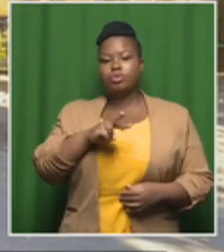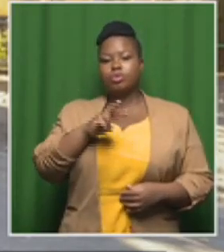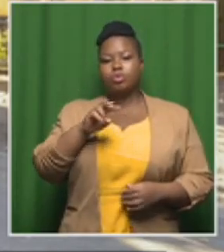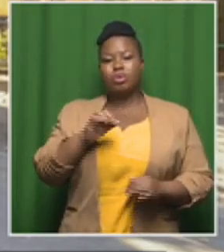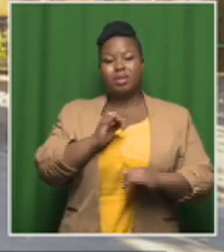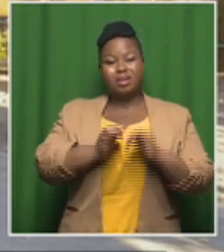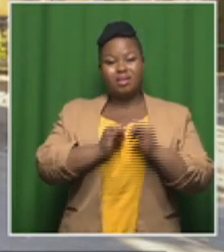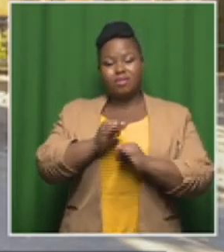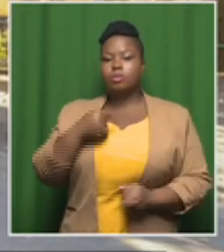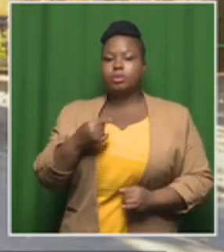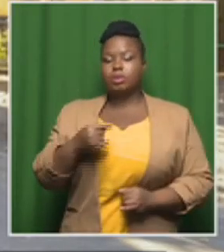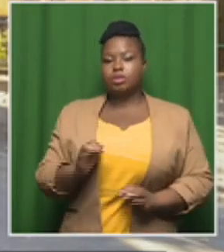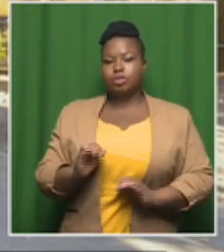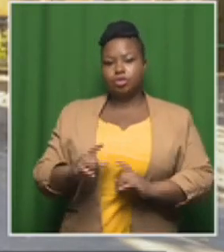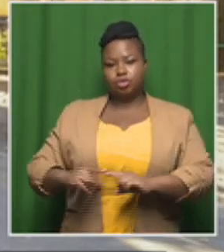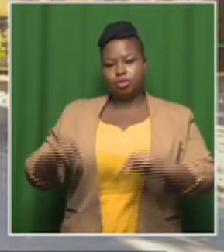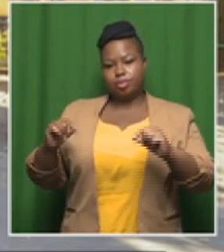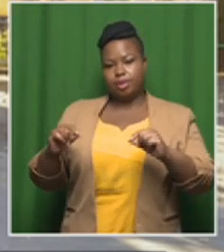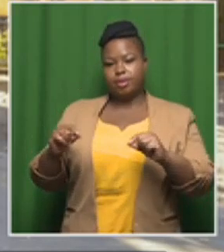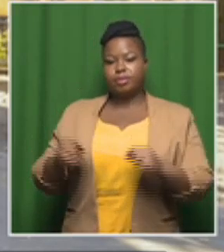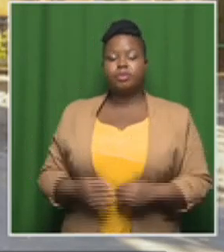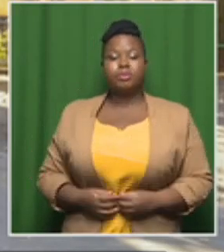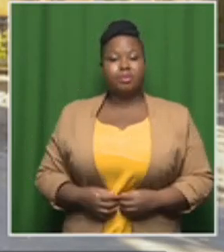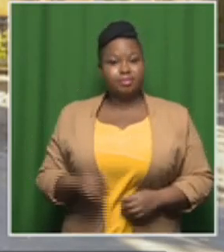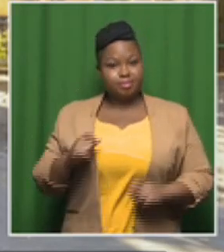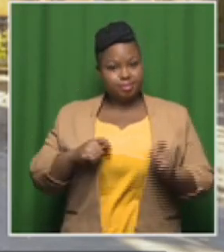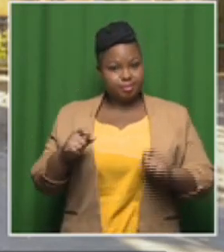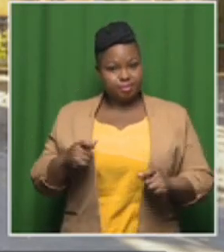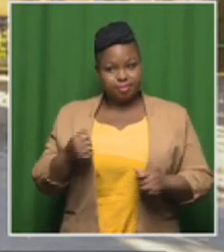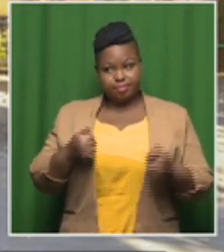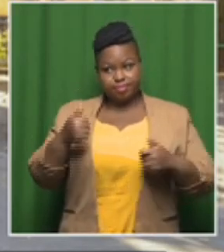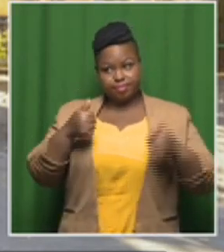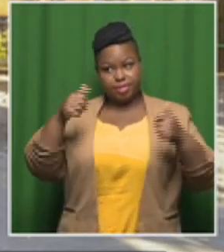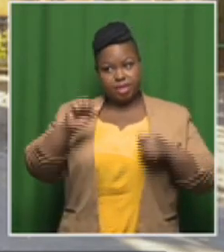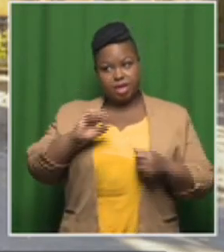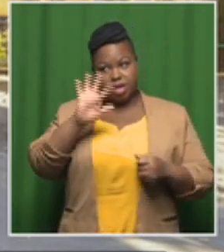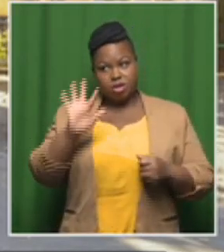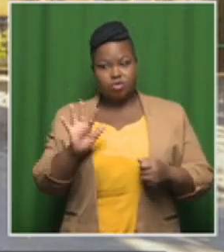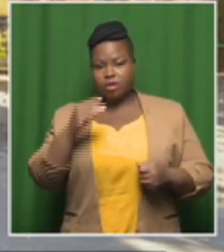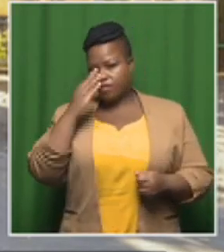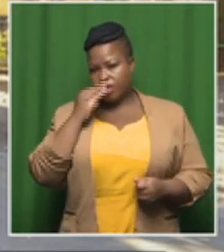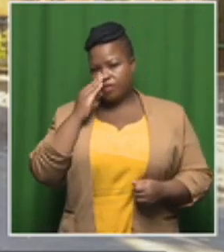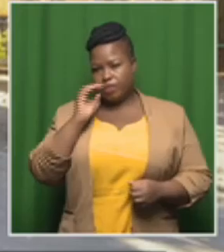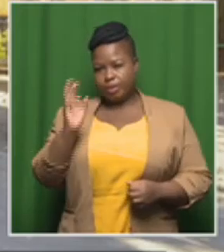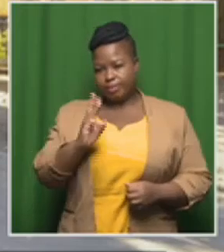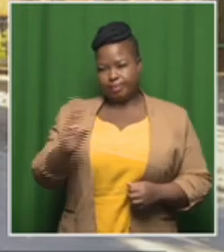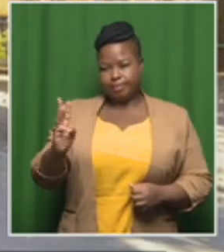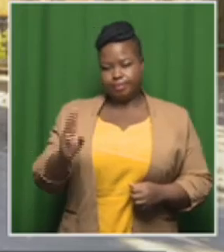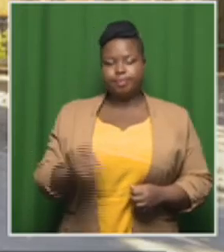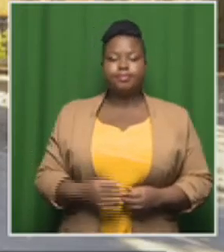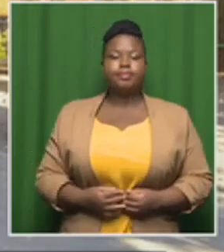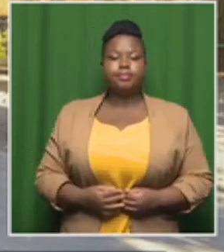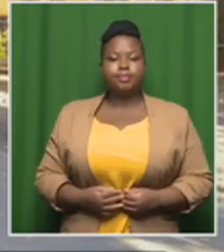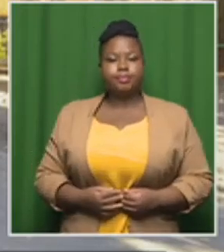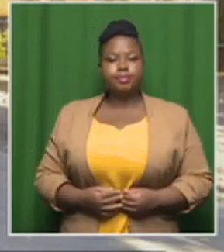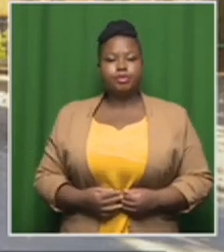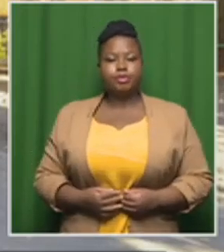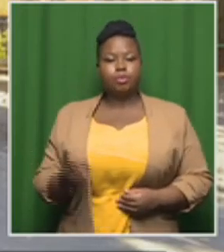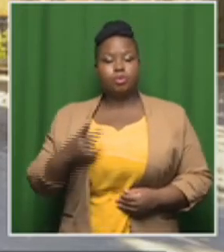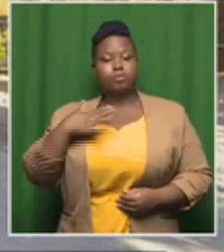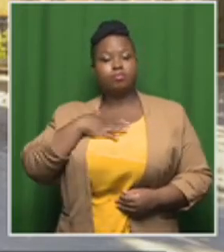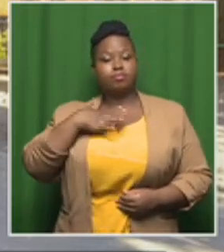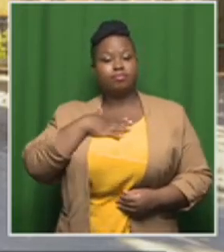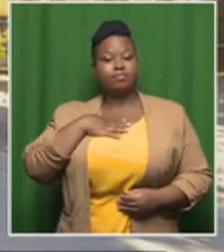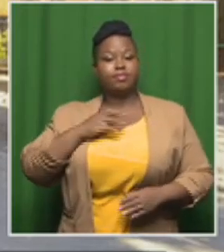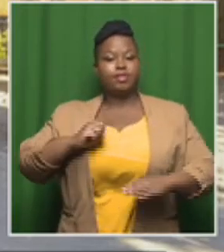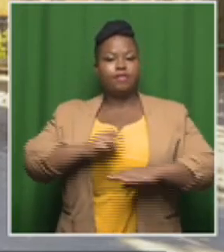211,000 in Japan. And so authorities all across Asia are watching the flu outbreak, are watching the respiratory